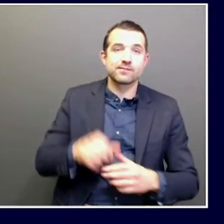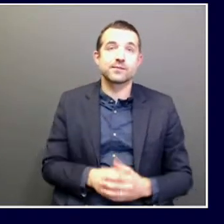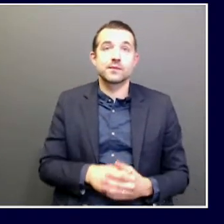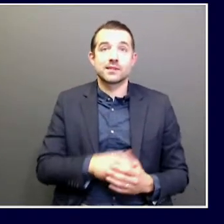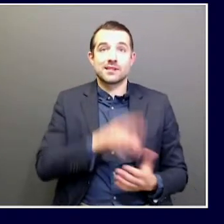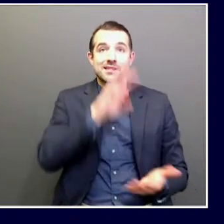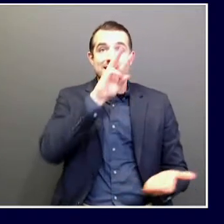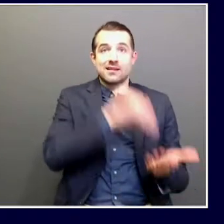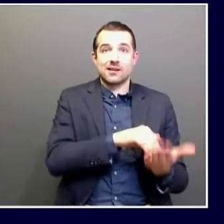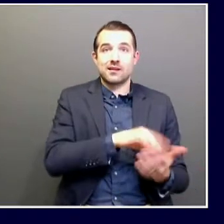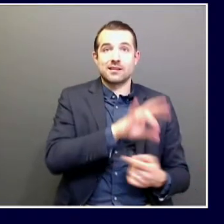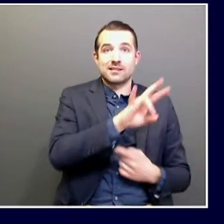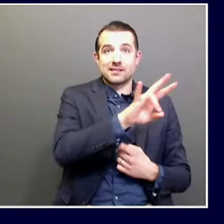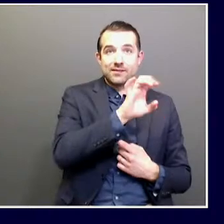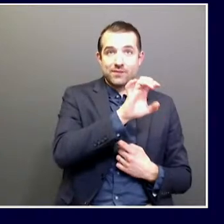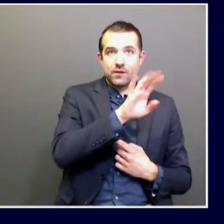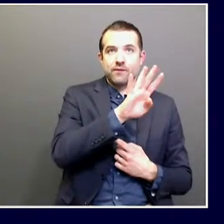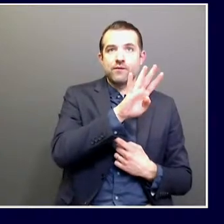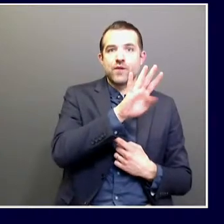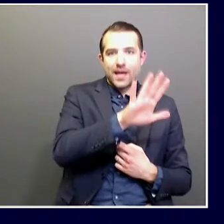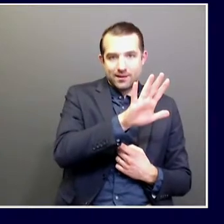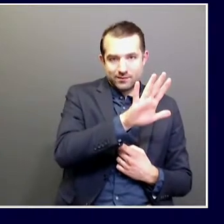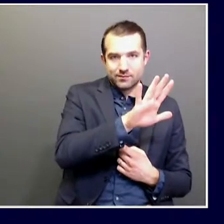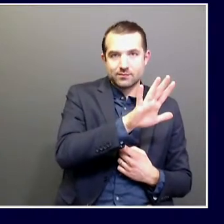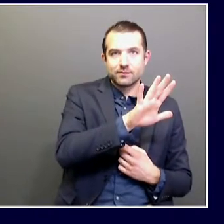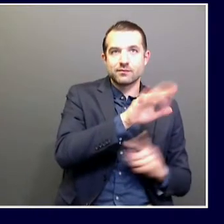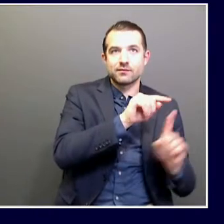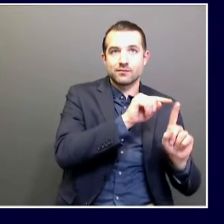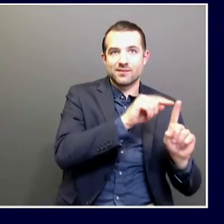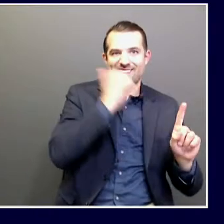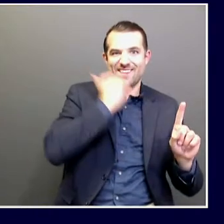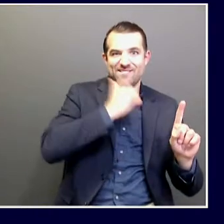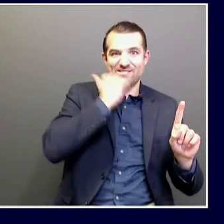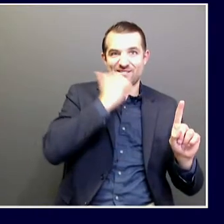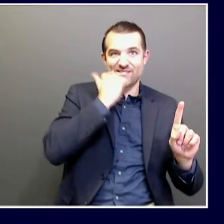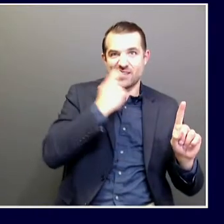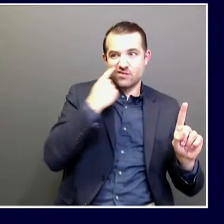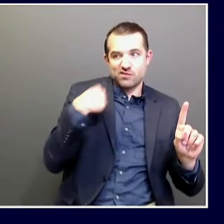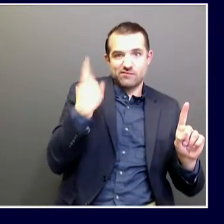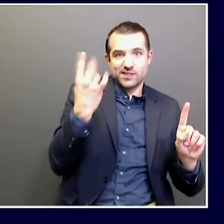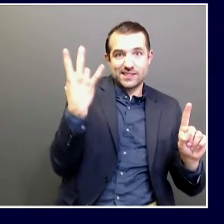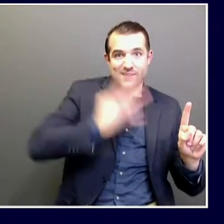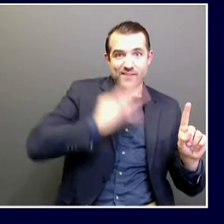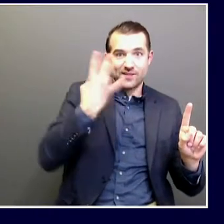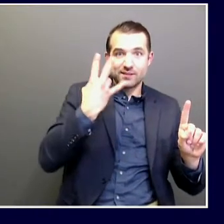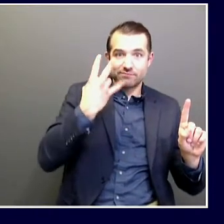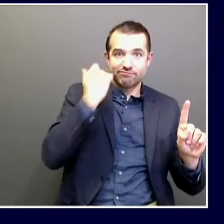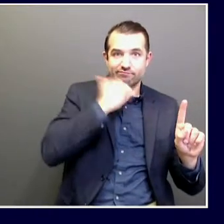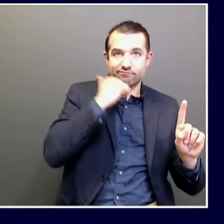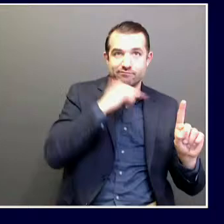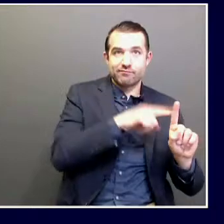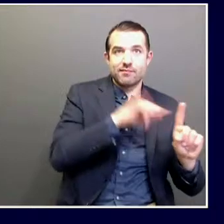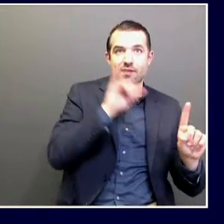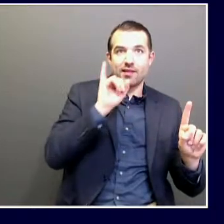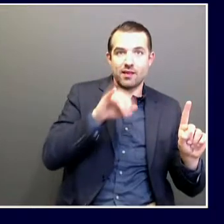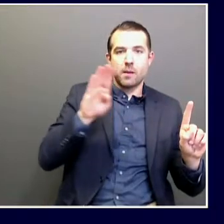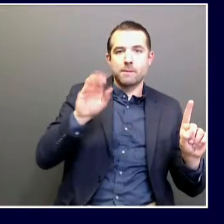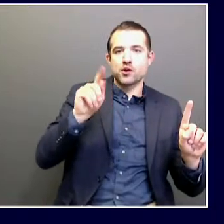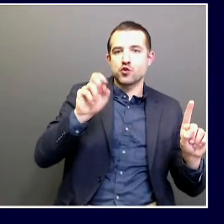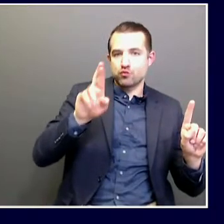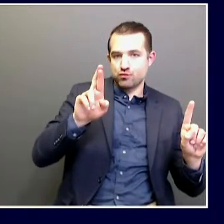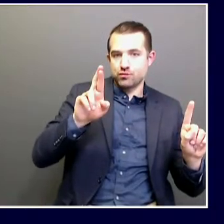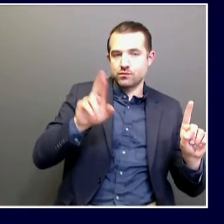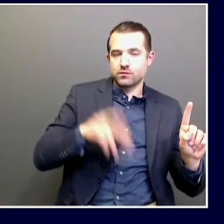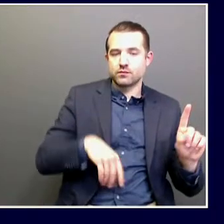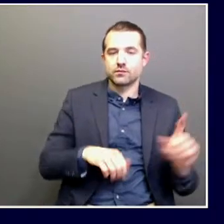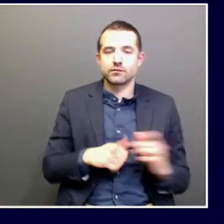6,745 of those on every single day over the last 7 days are a booster shot, which means that of all the shots that we're giving out